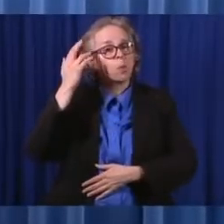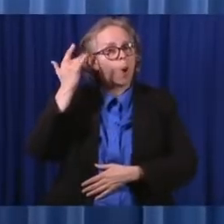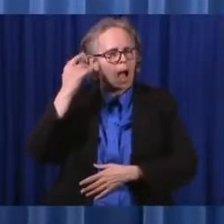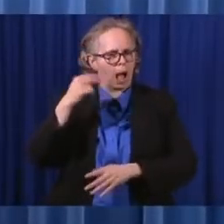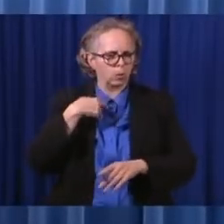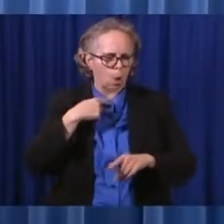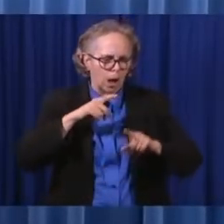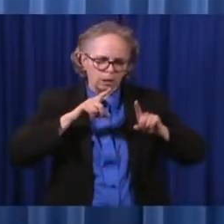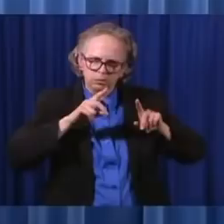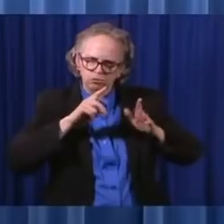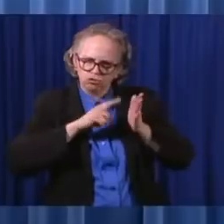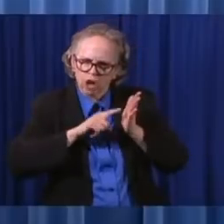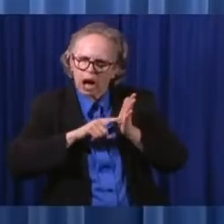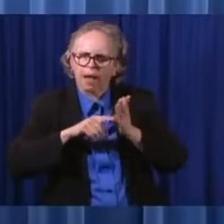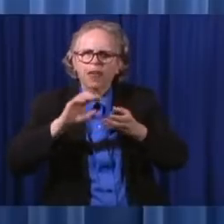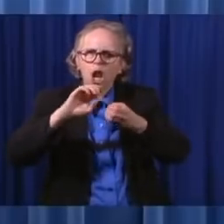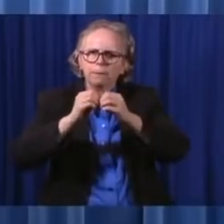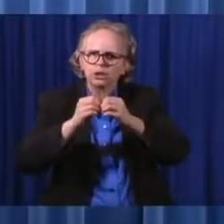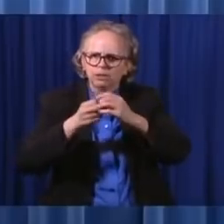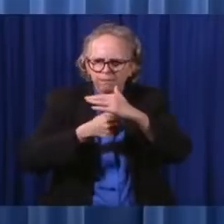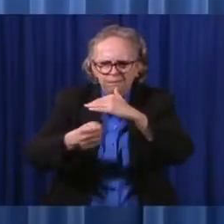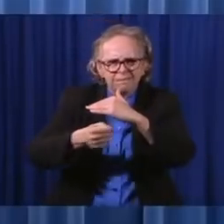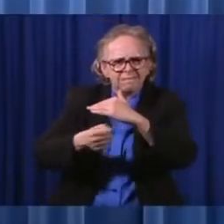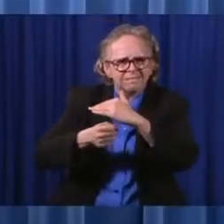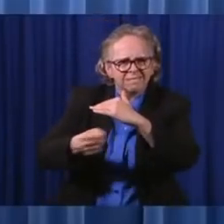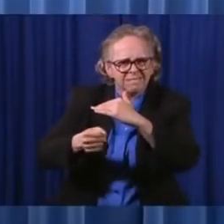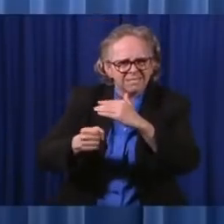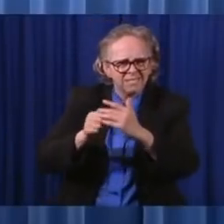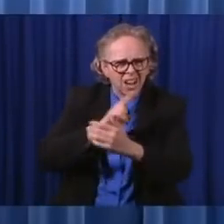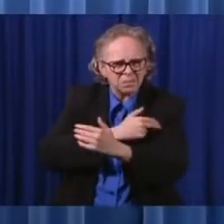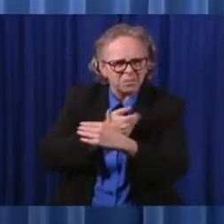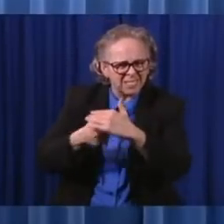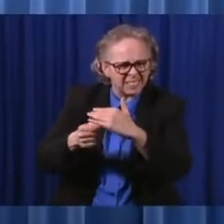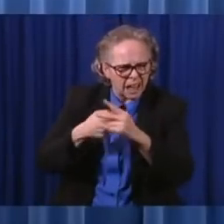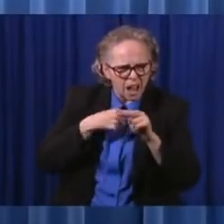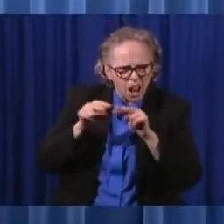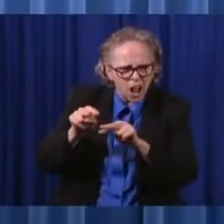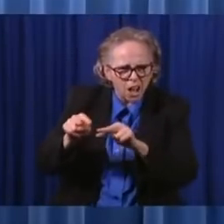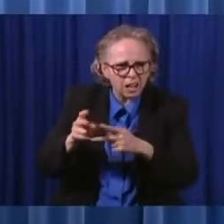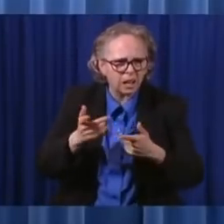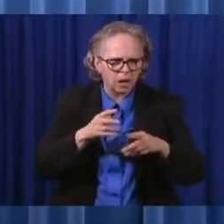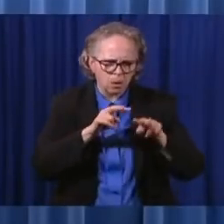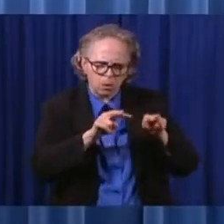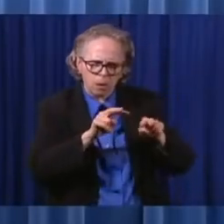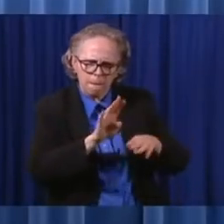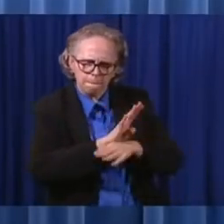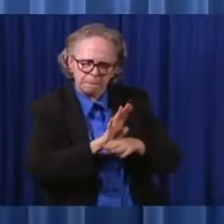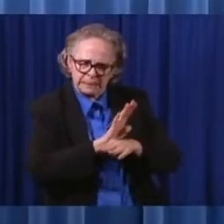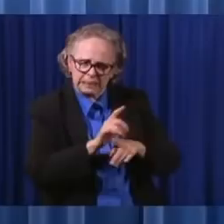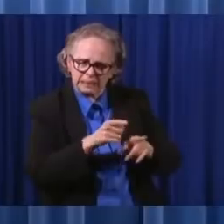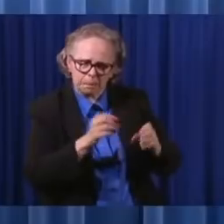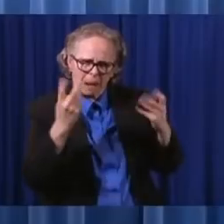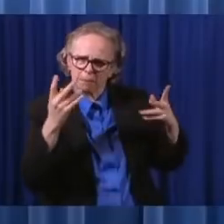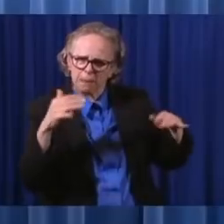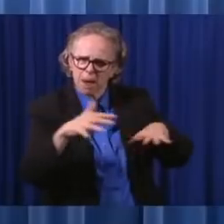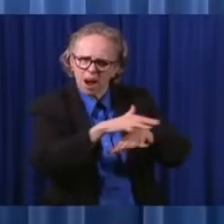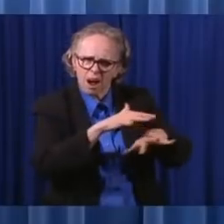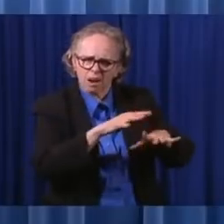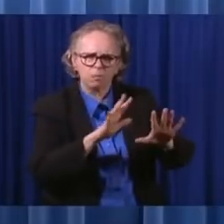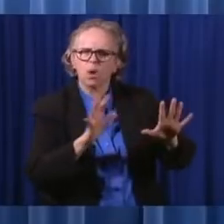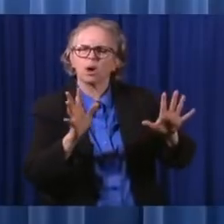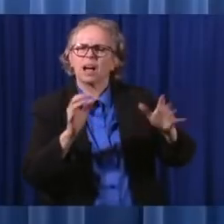that had more people, frankly, potentially higher risk until the latter part of that. But the